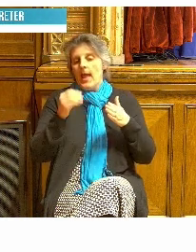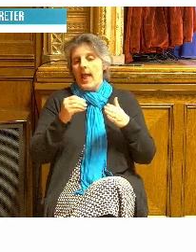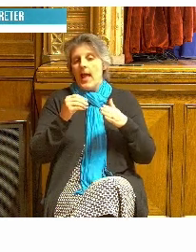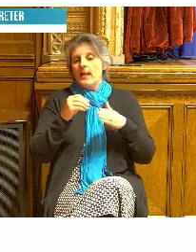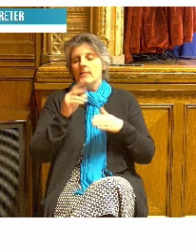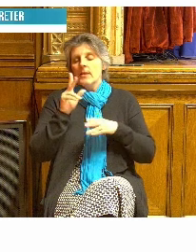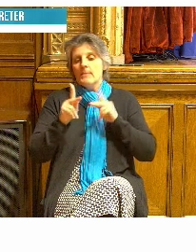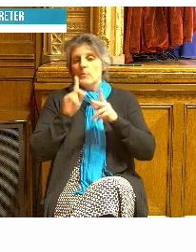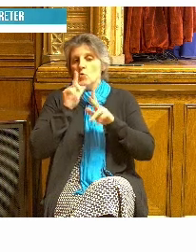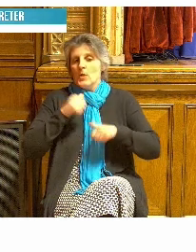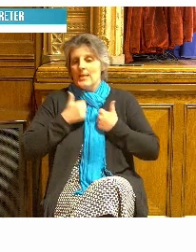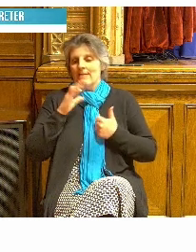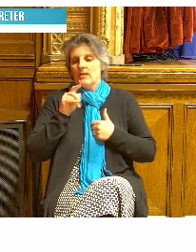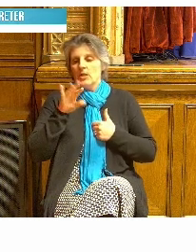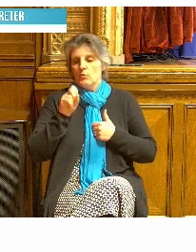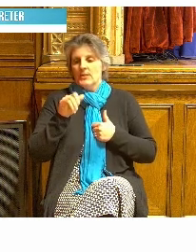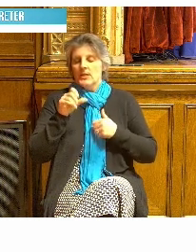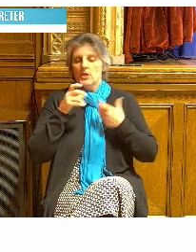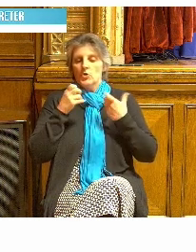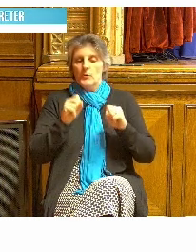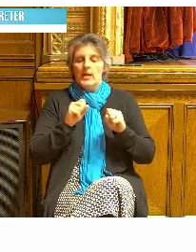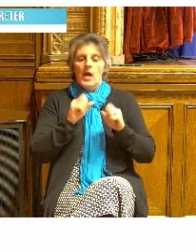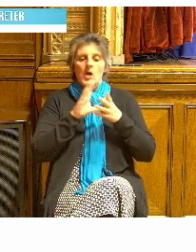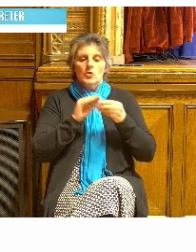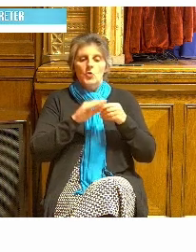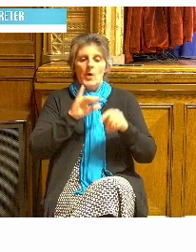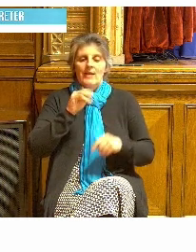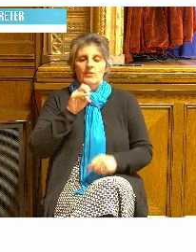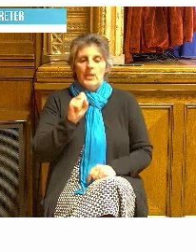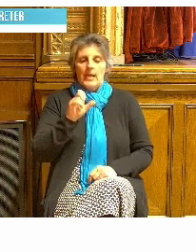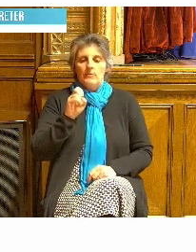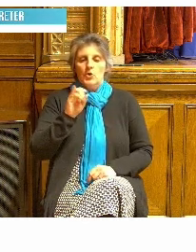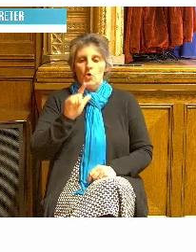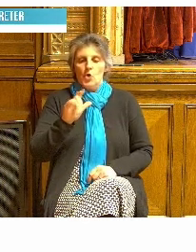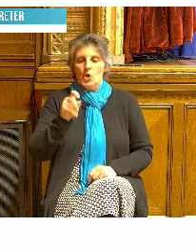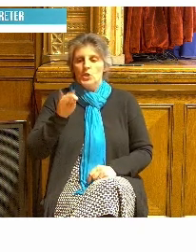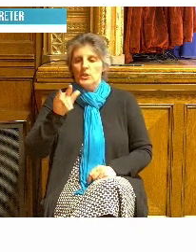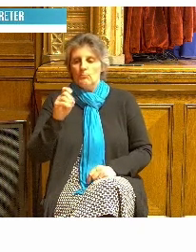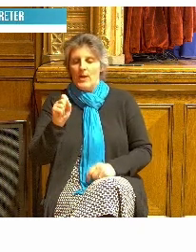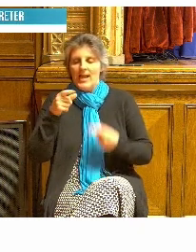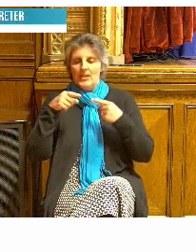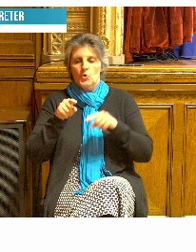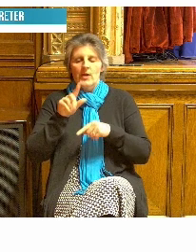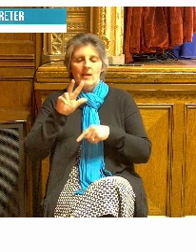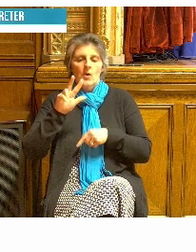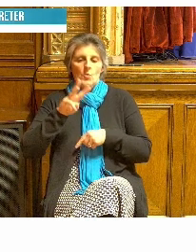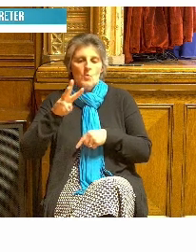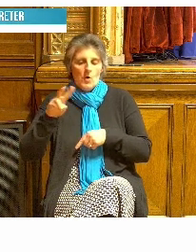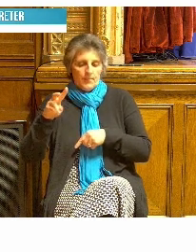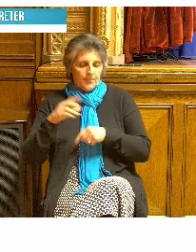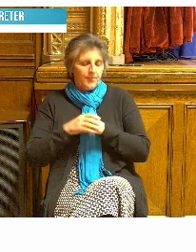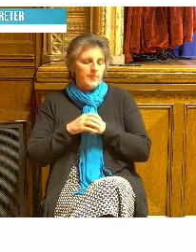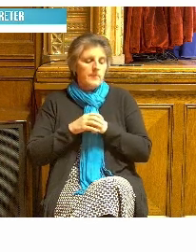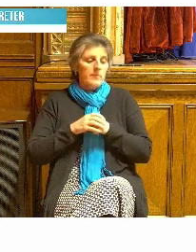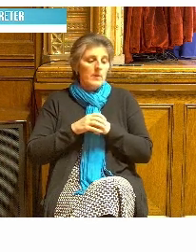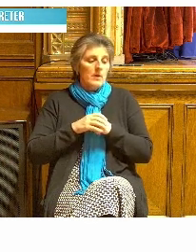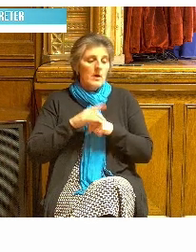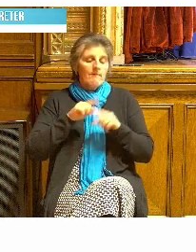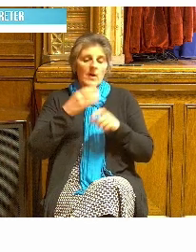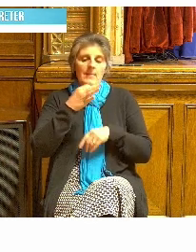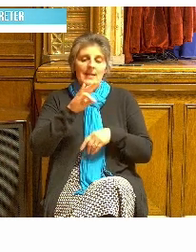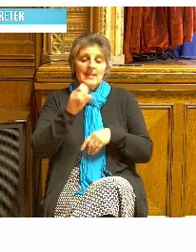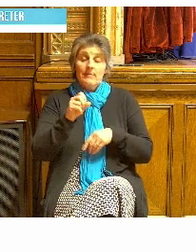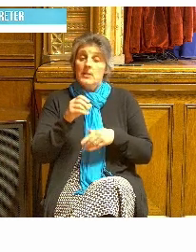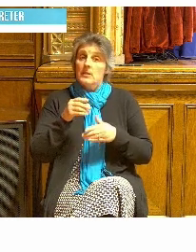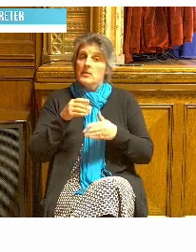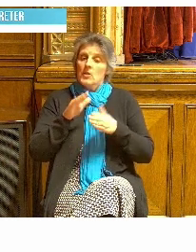Clarissa Street is the story of James Earl Sprague's home in the 3rd Ward. It was demolished in the early 70s. The urban renewal compensation